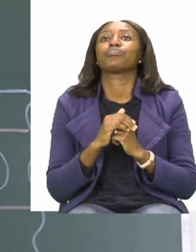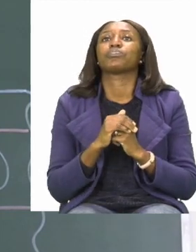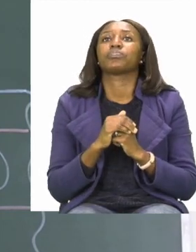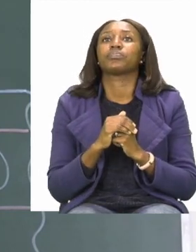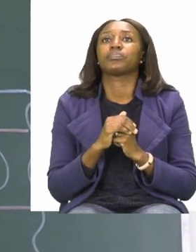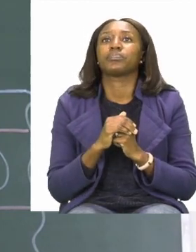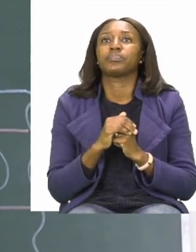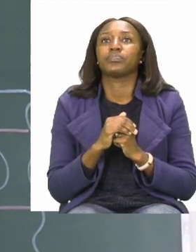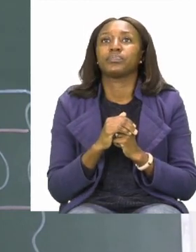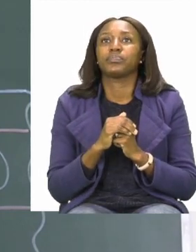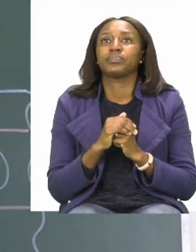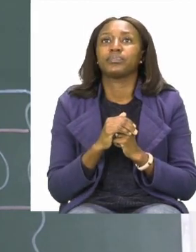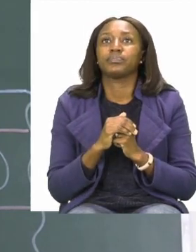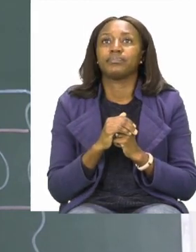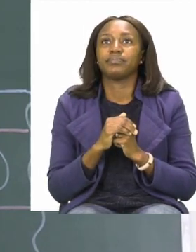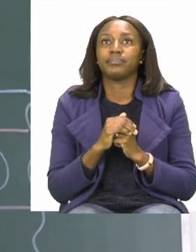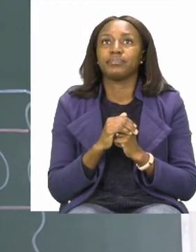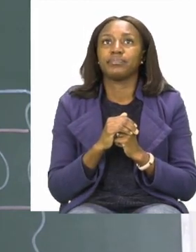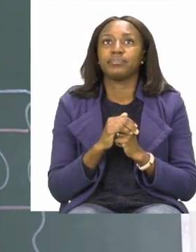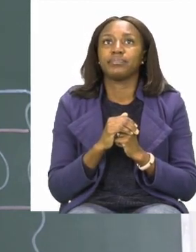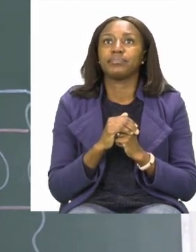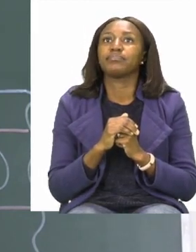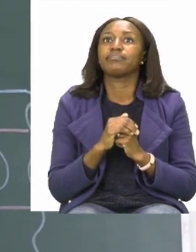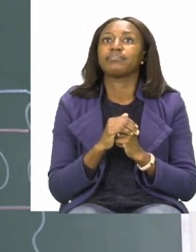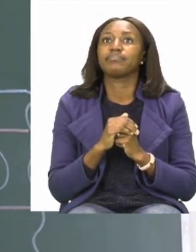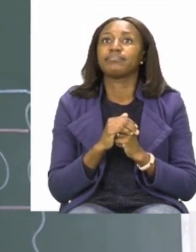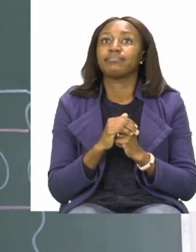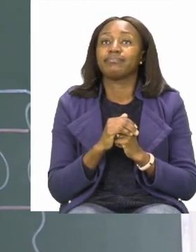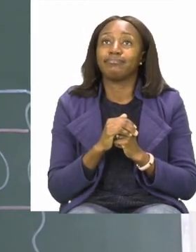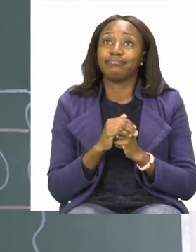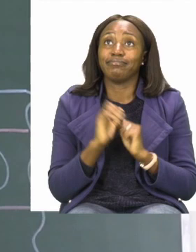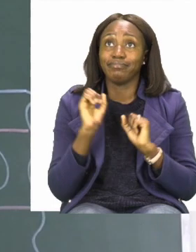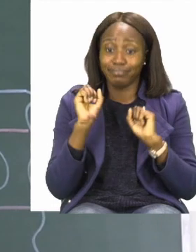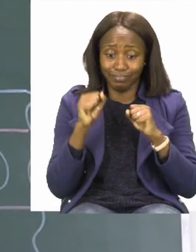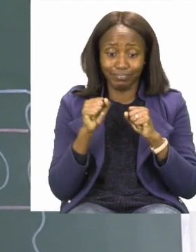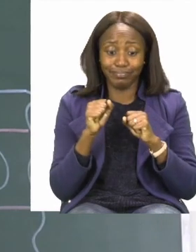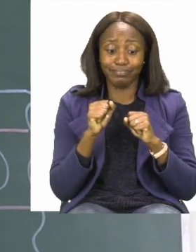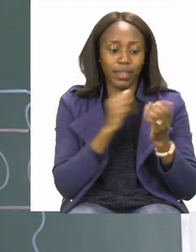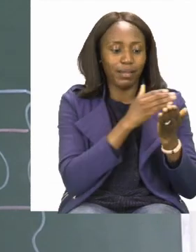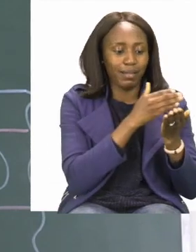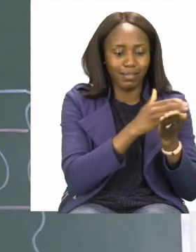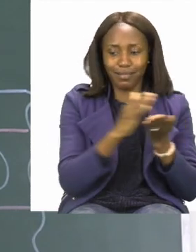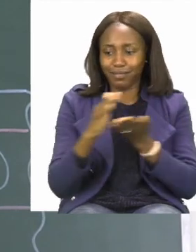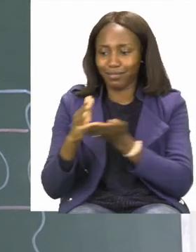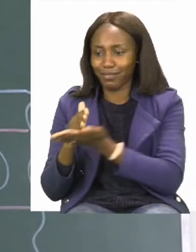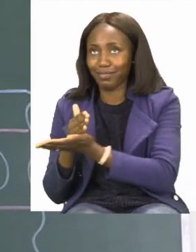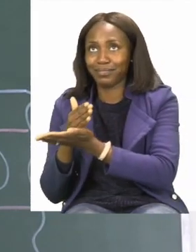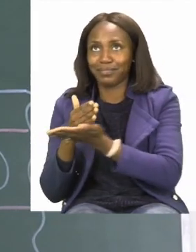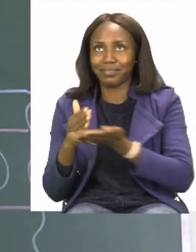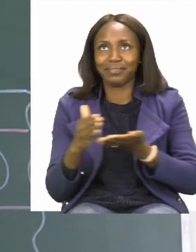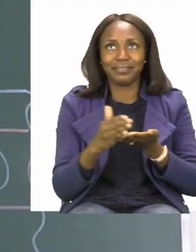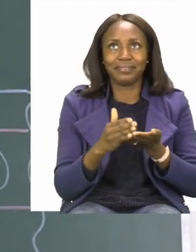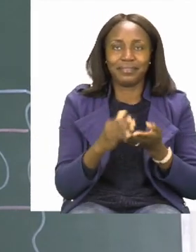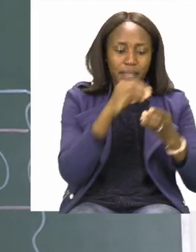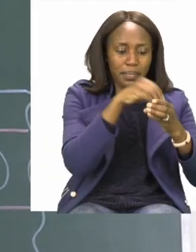2 sets here, and then we're going to use these 2 sets here by sharing